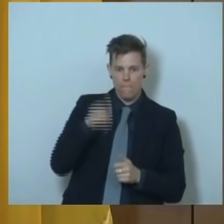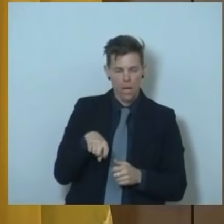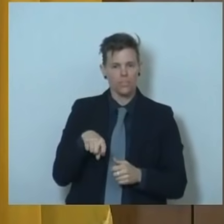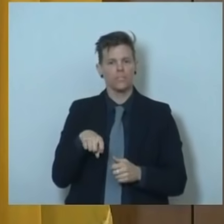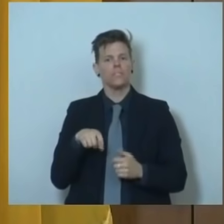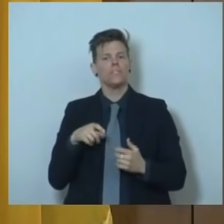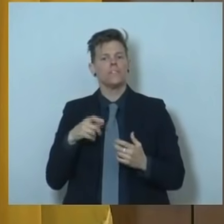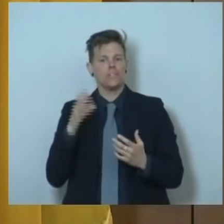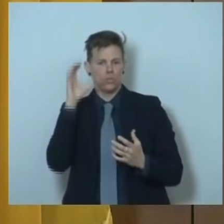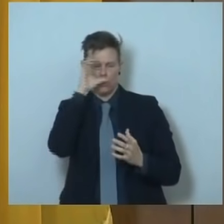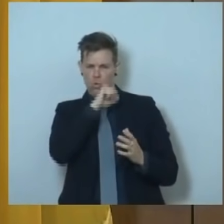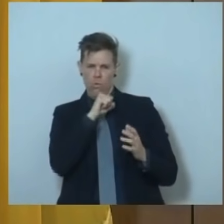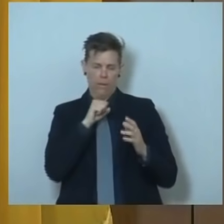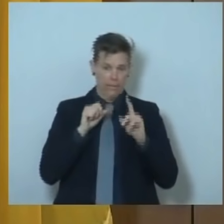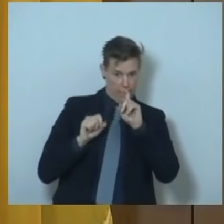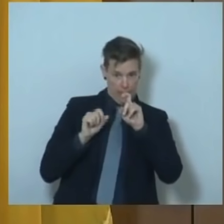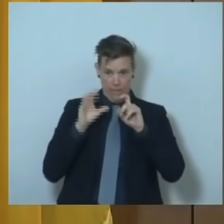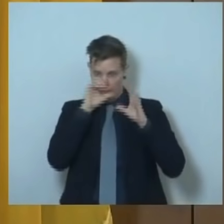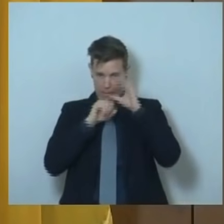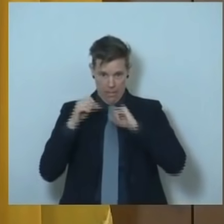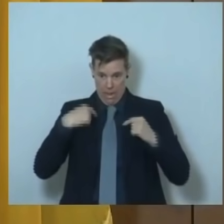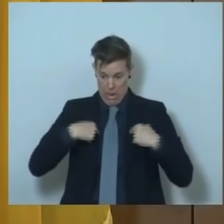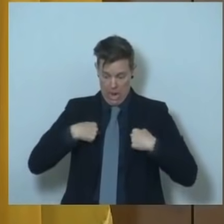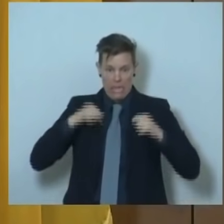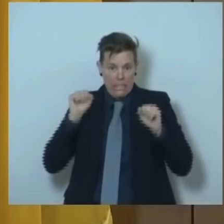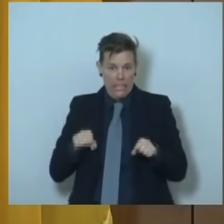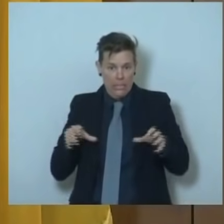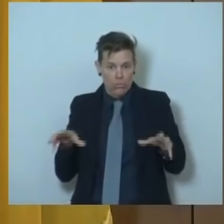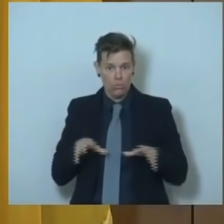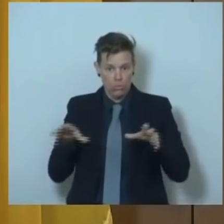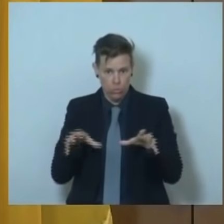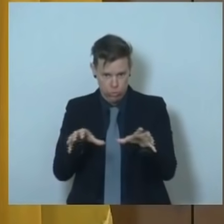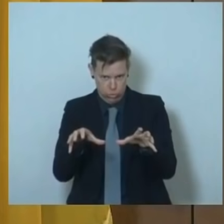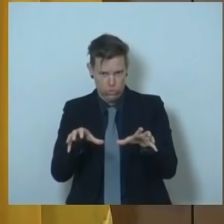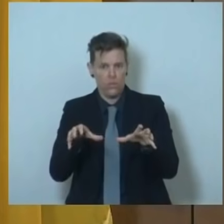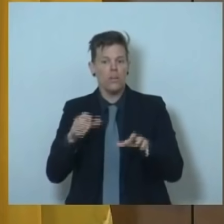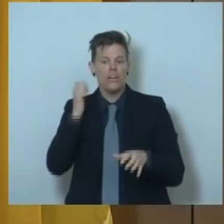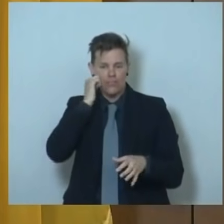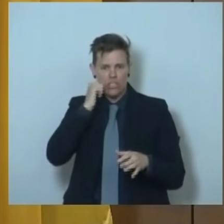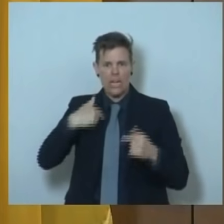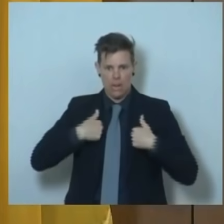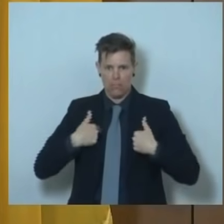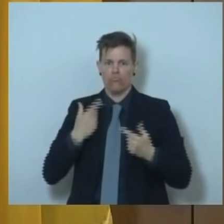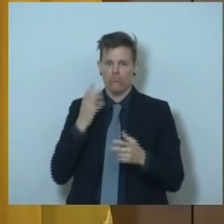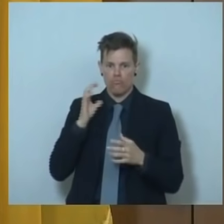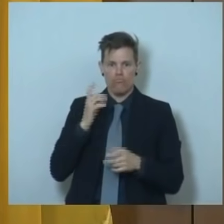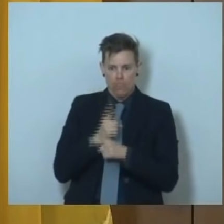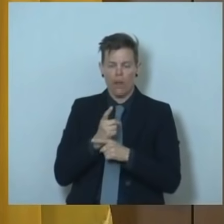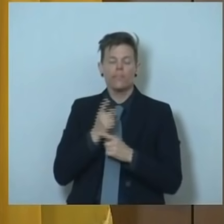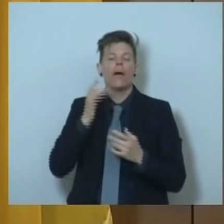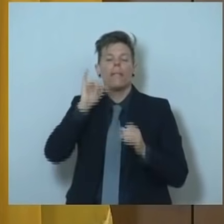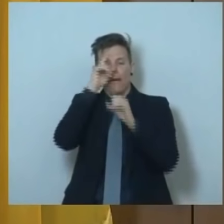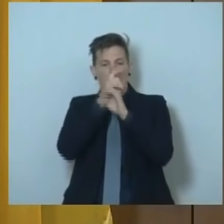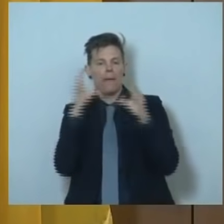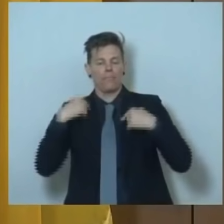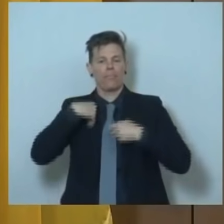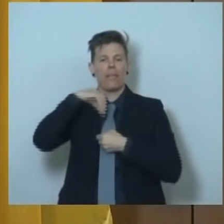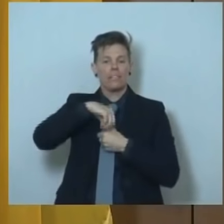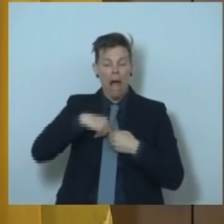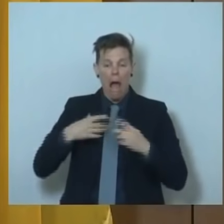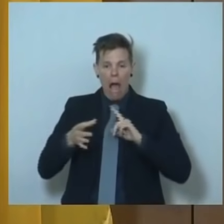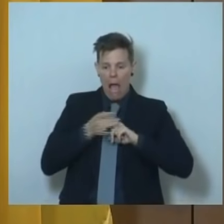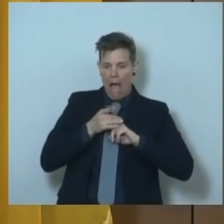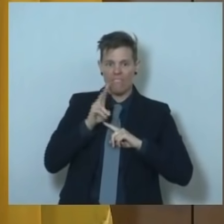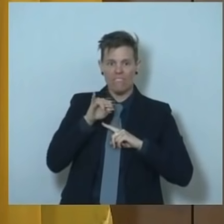everything you do every day as if you have the virus. Not as if somebody else has